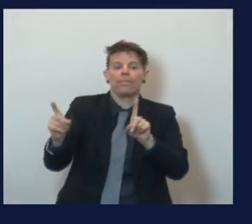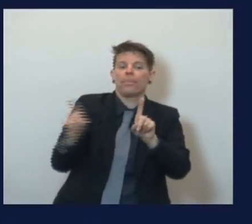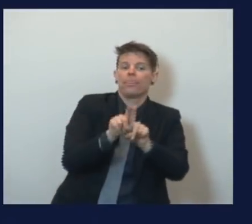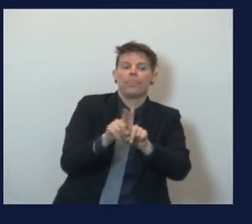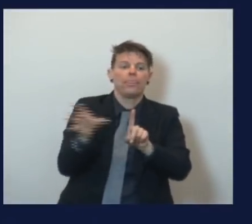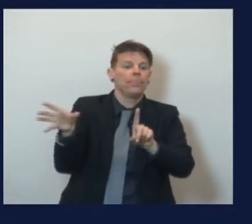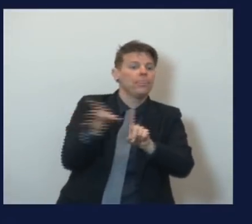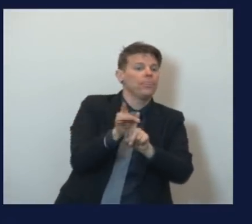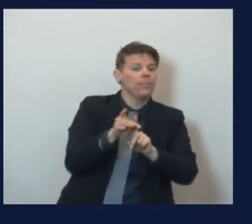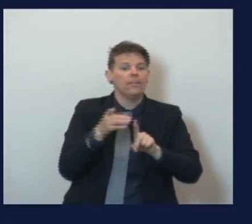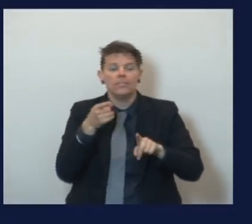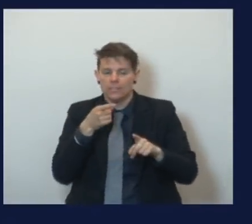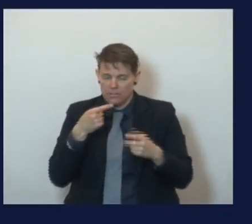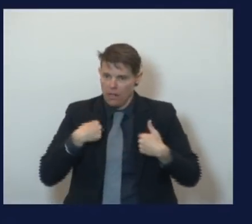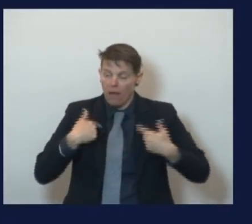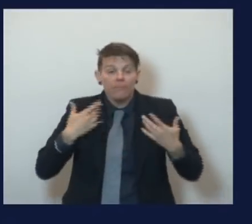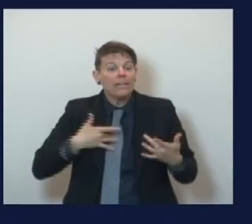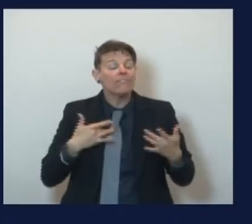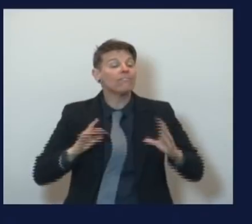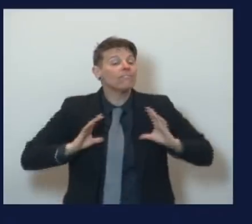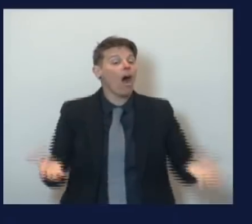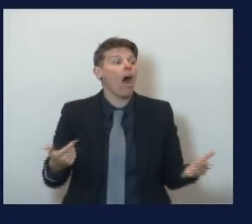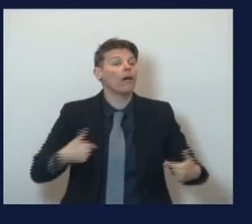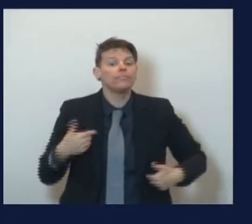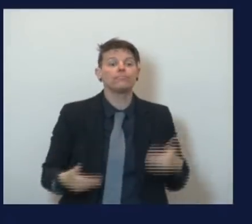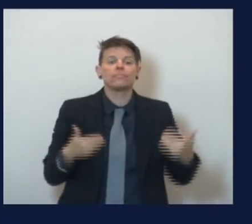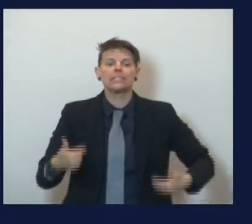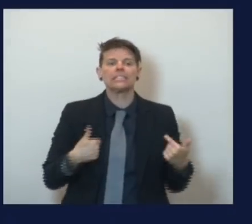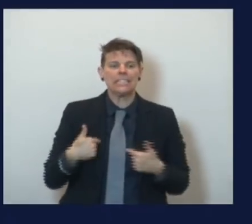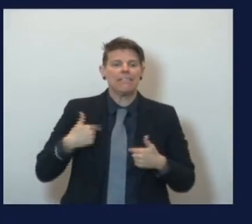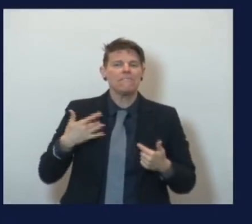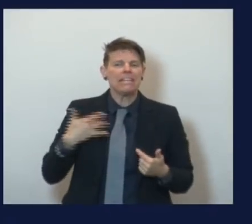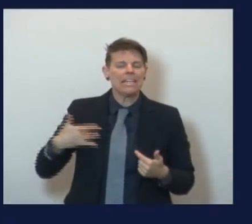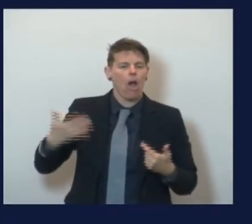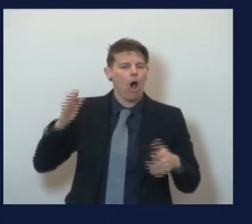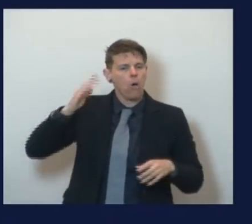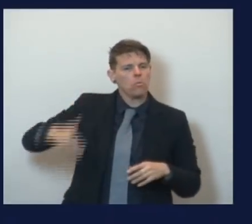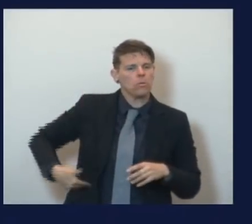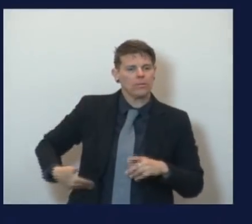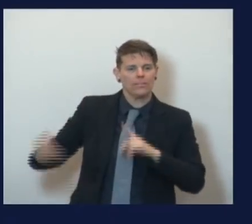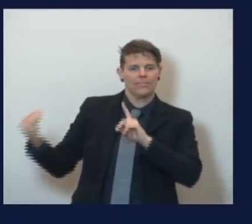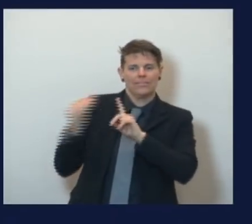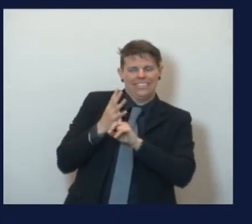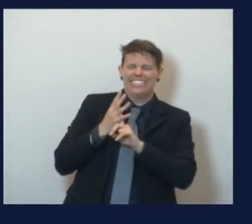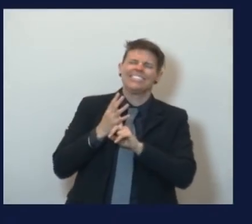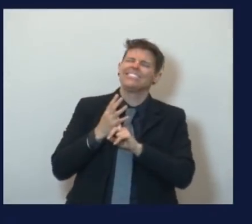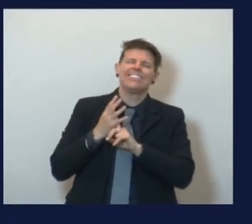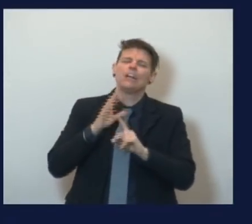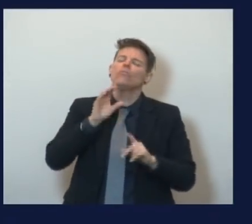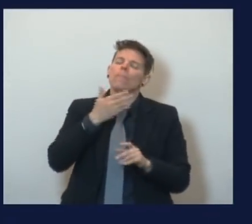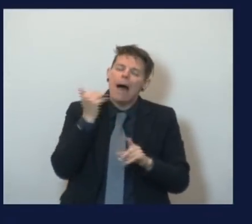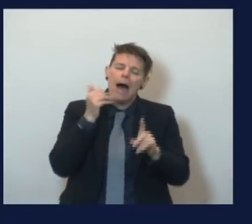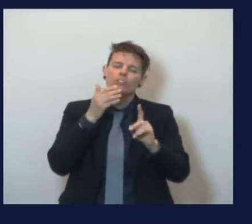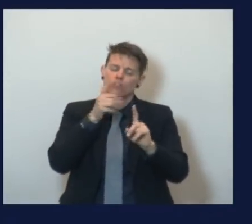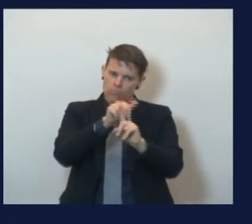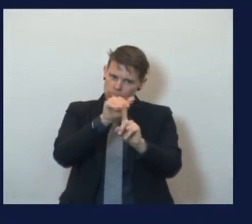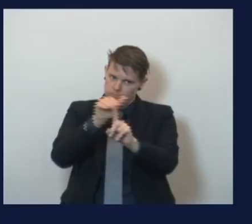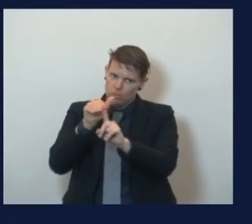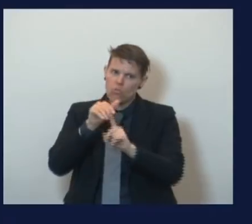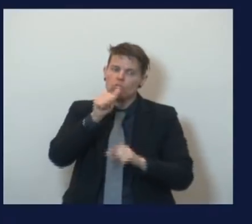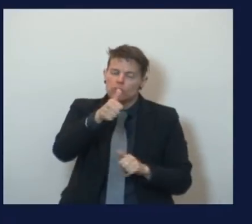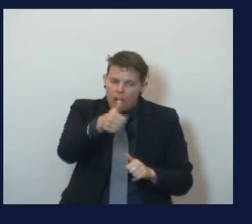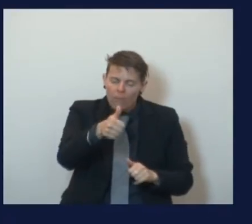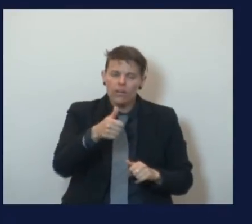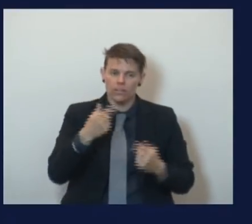maybe knew that they'd been exposed. So we've got to do a better job reminding employees that they have a